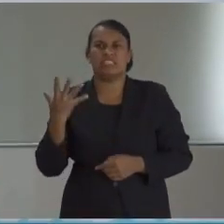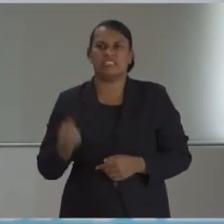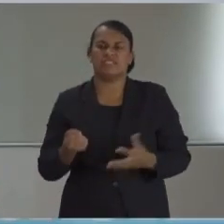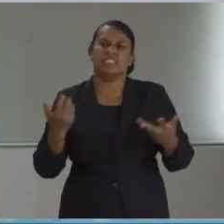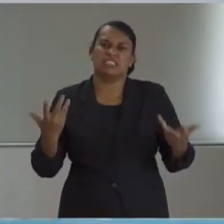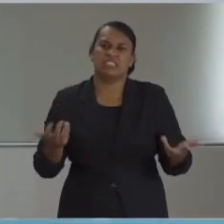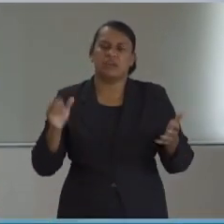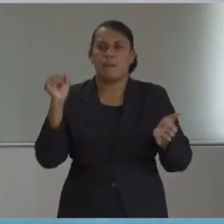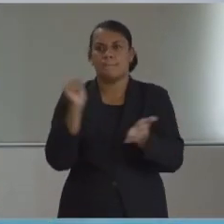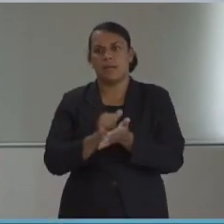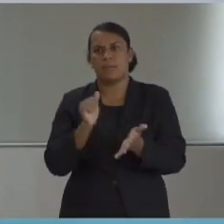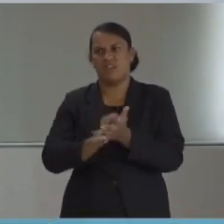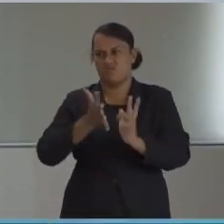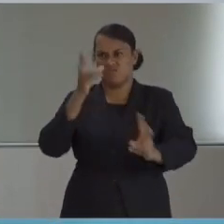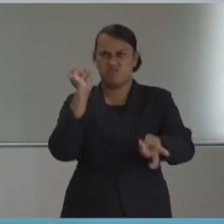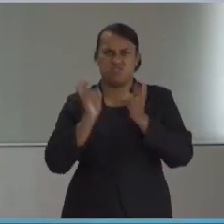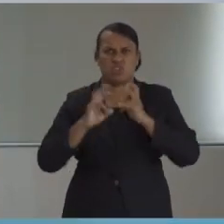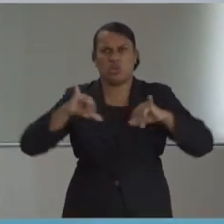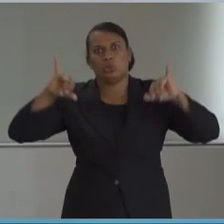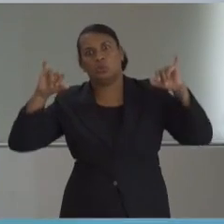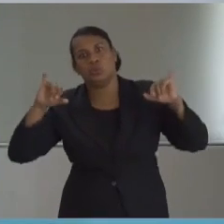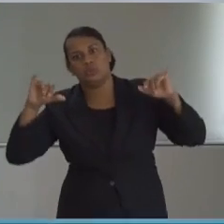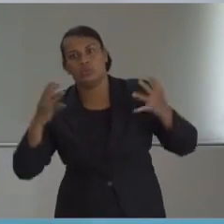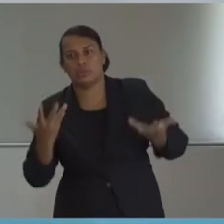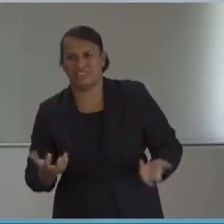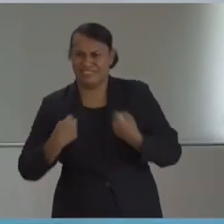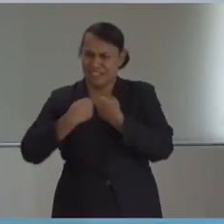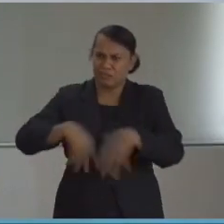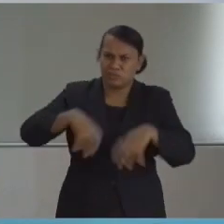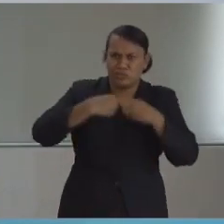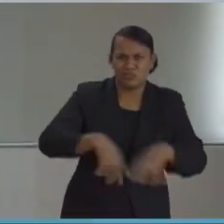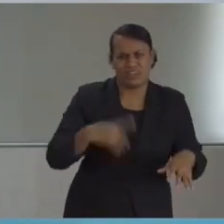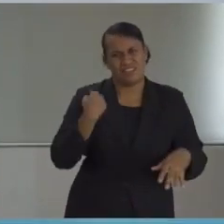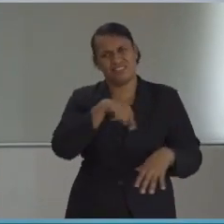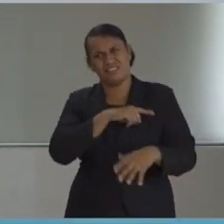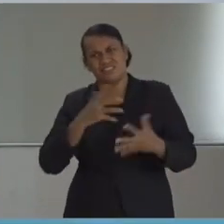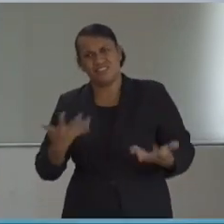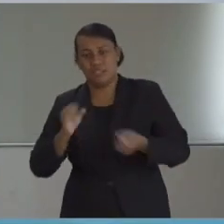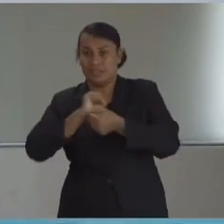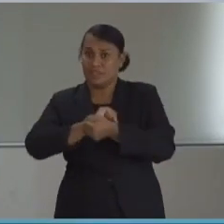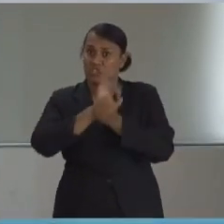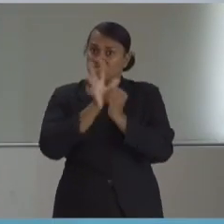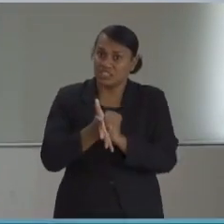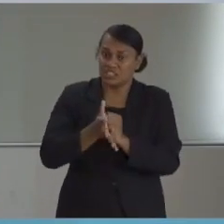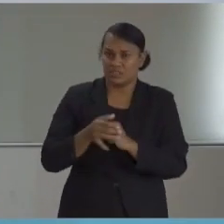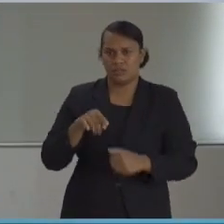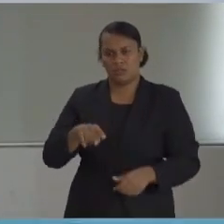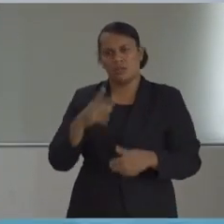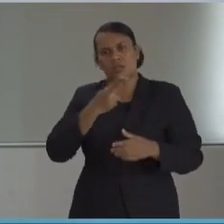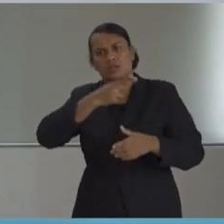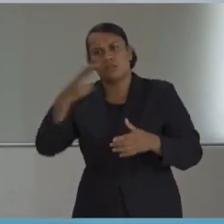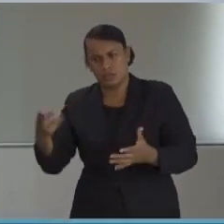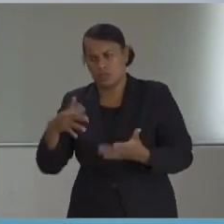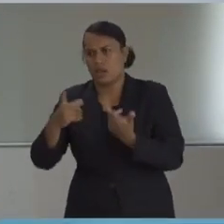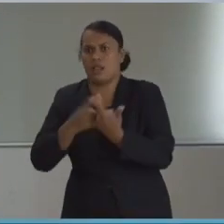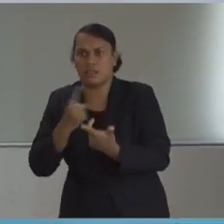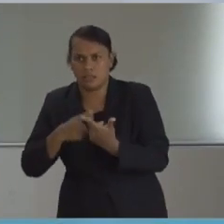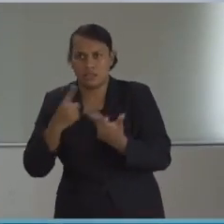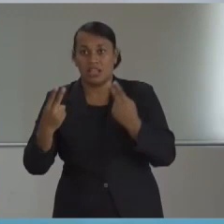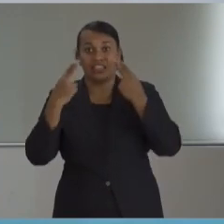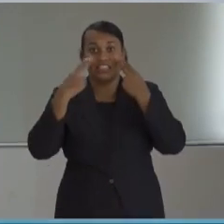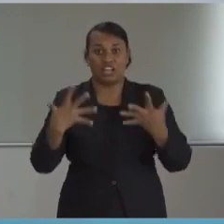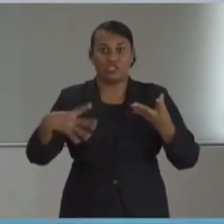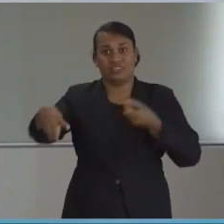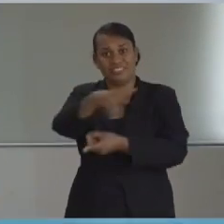major catastrophic events, namely COVID-19, and you have been regularly briefed on what is